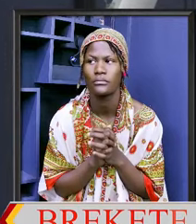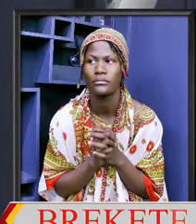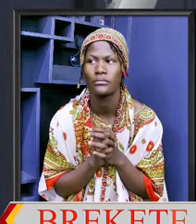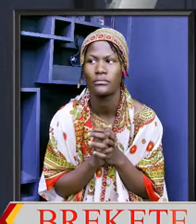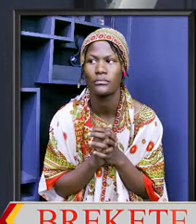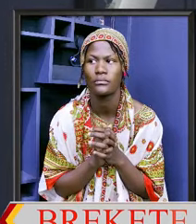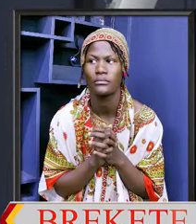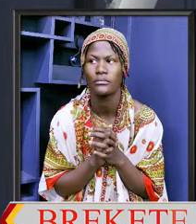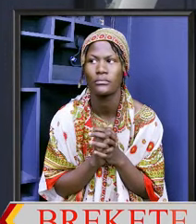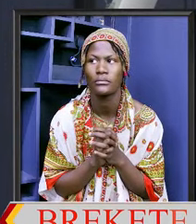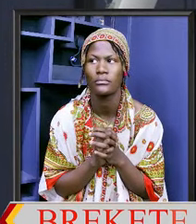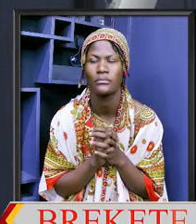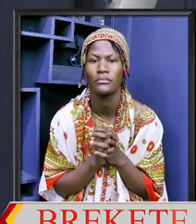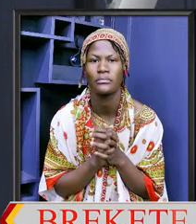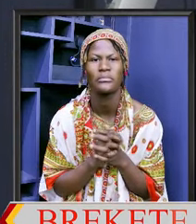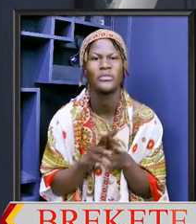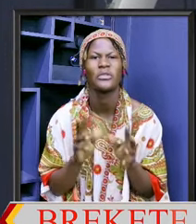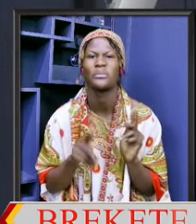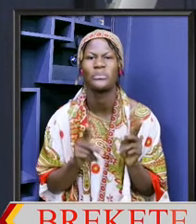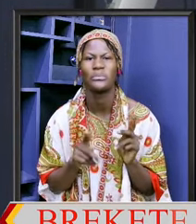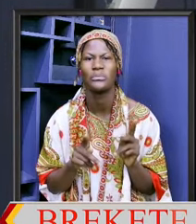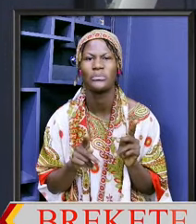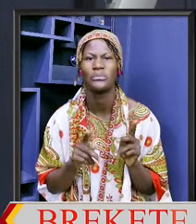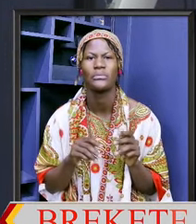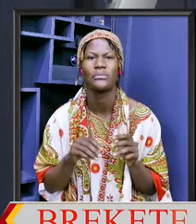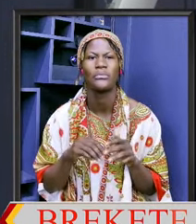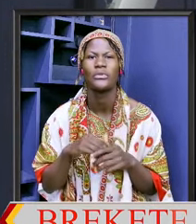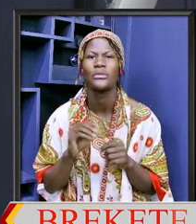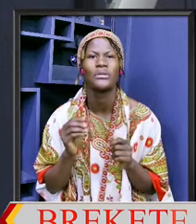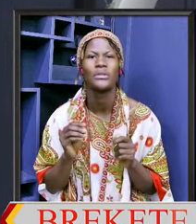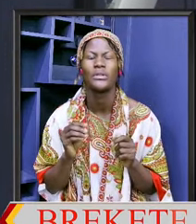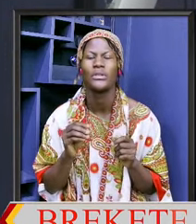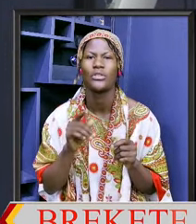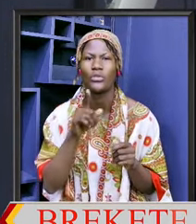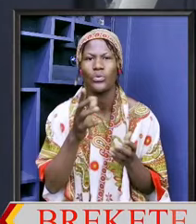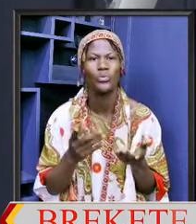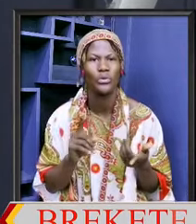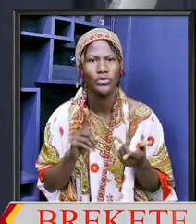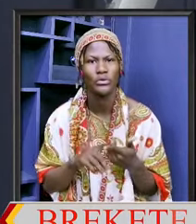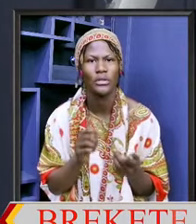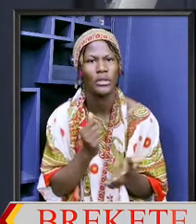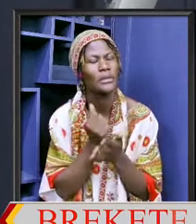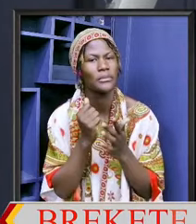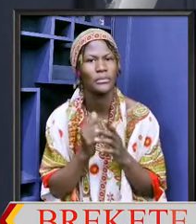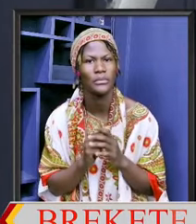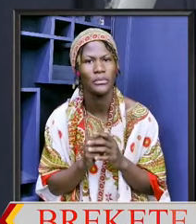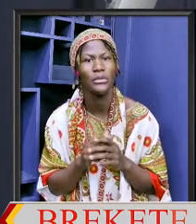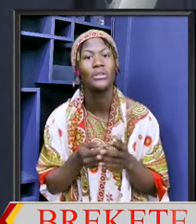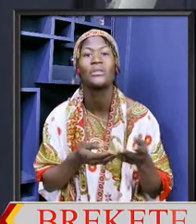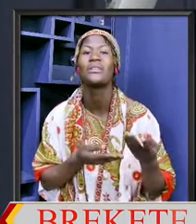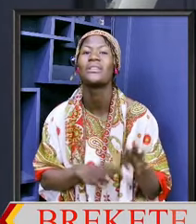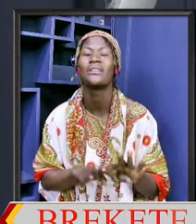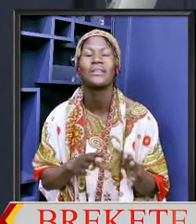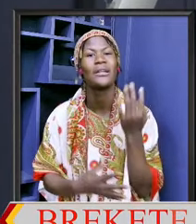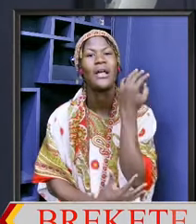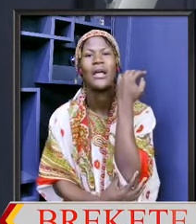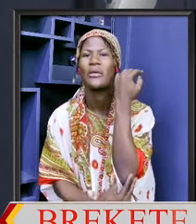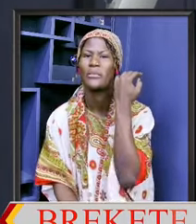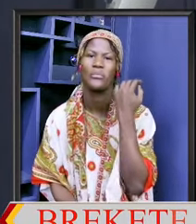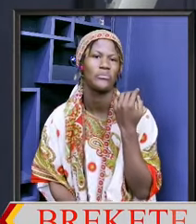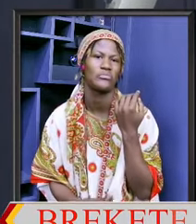Some people, no matter how you try to help them, they go die poor. They go die wretched. They no go